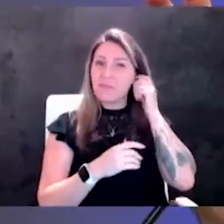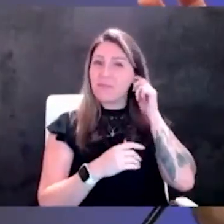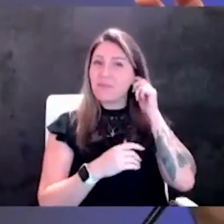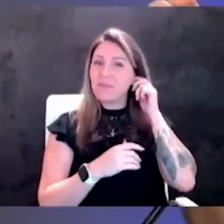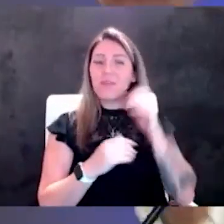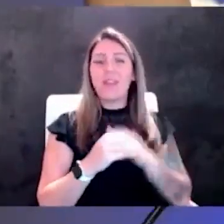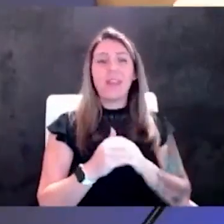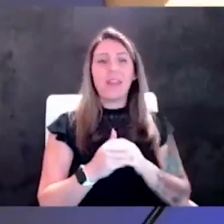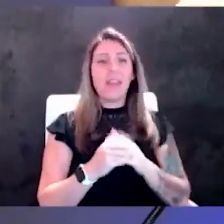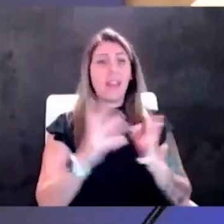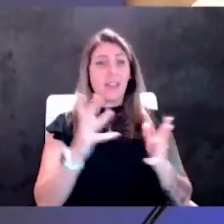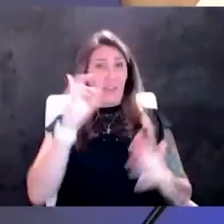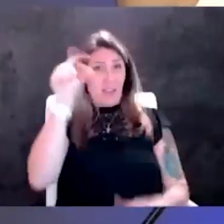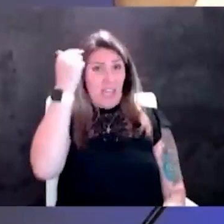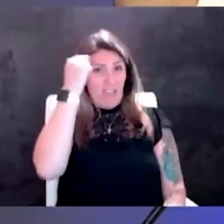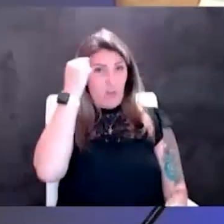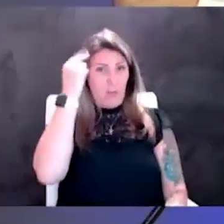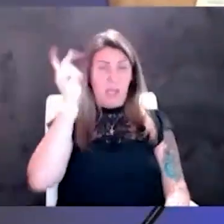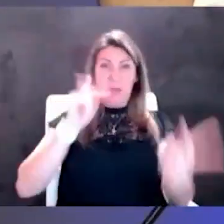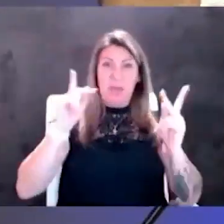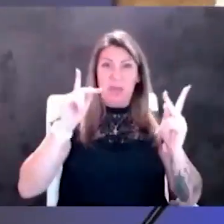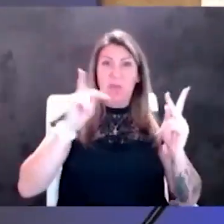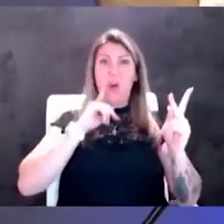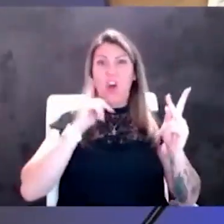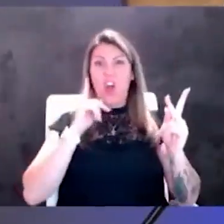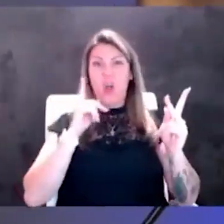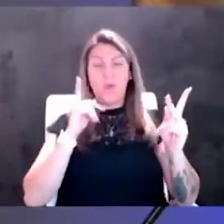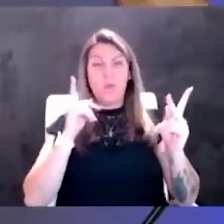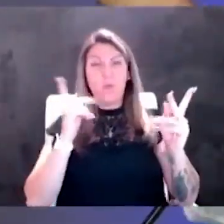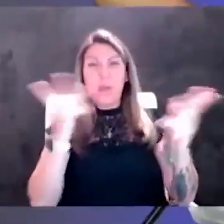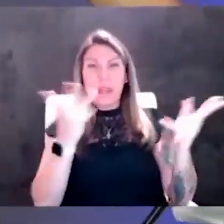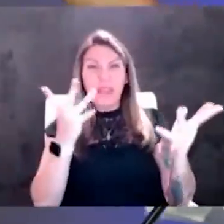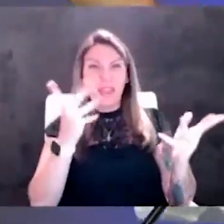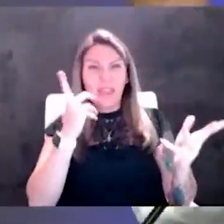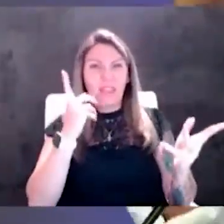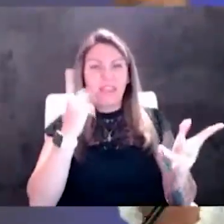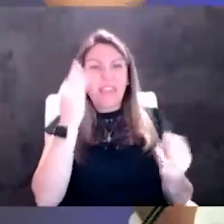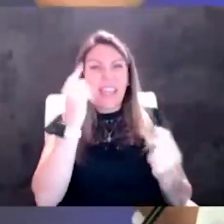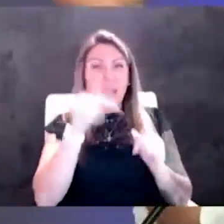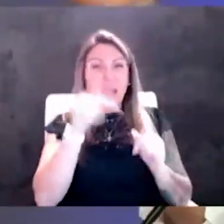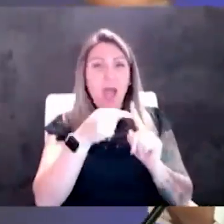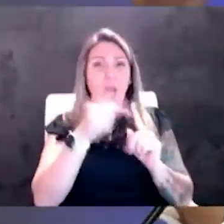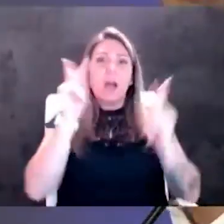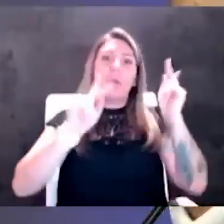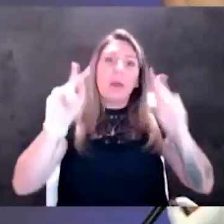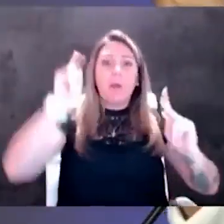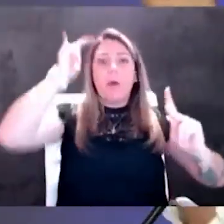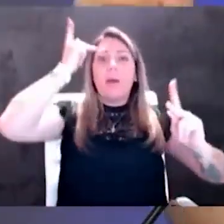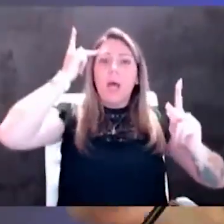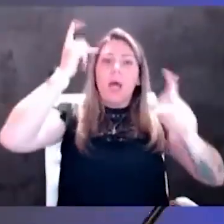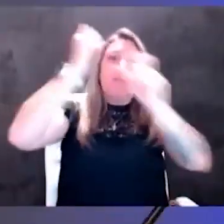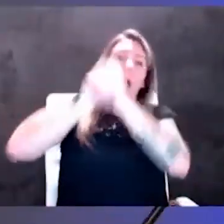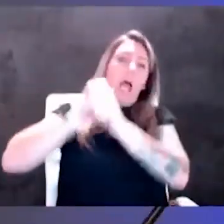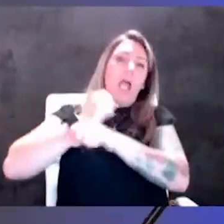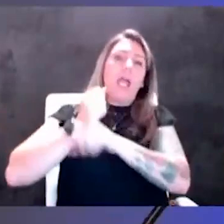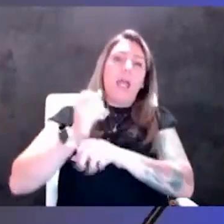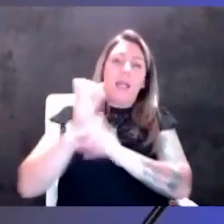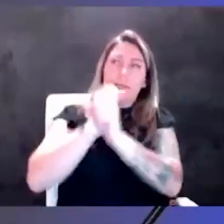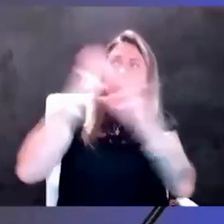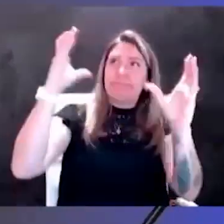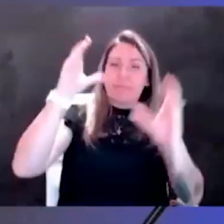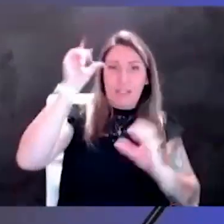to be the people at high levels that are who are fighting with elected each other and and trying to directly get appointed, elected. fighting with everything. I have been